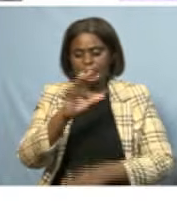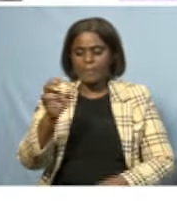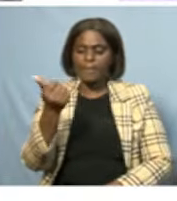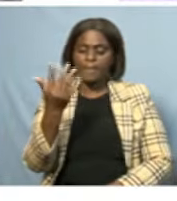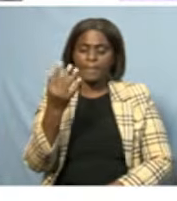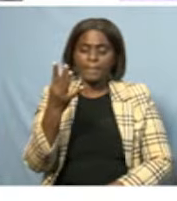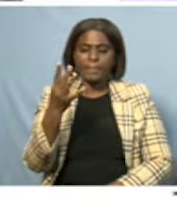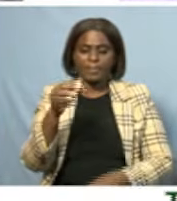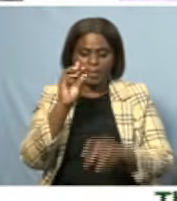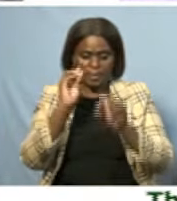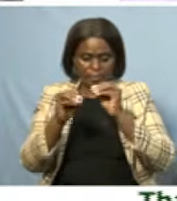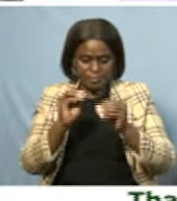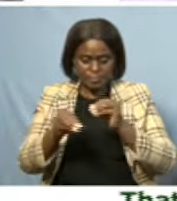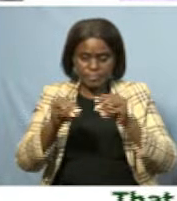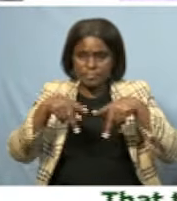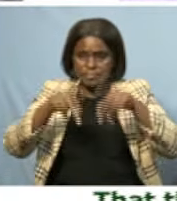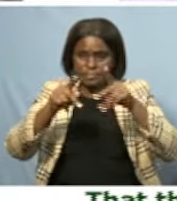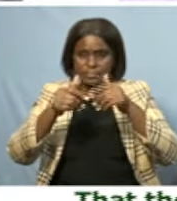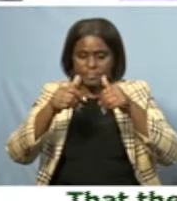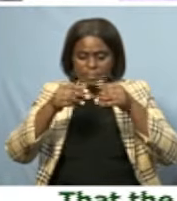331,515 plant import permits